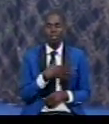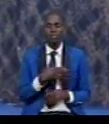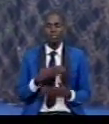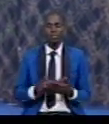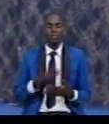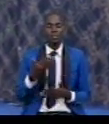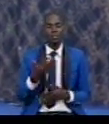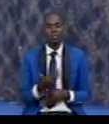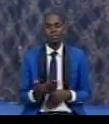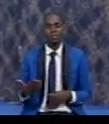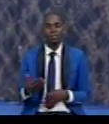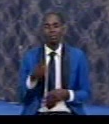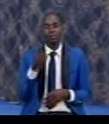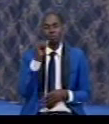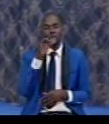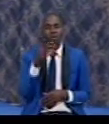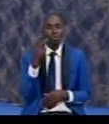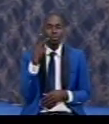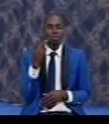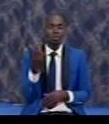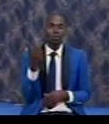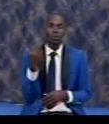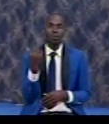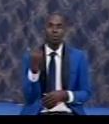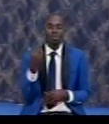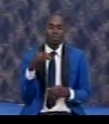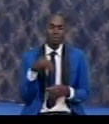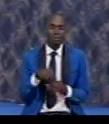saw in the night,